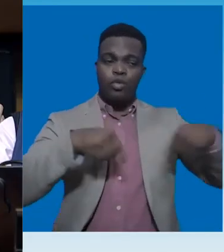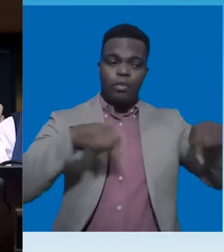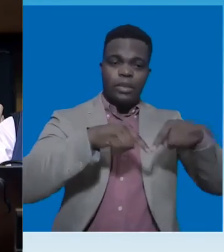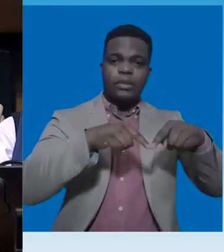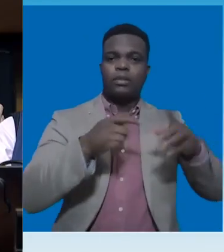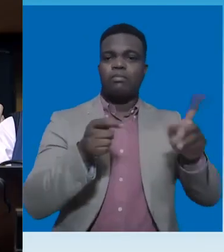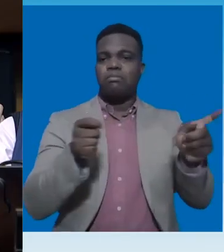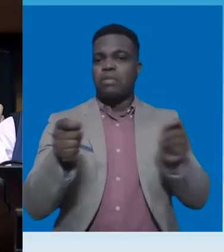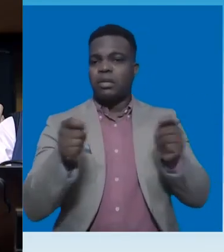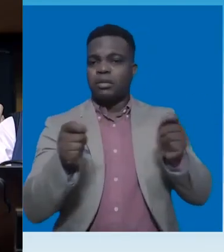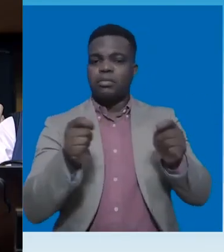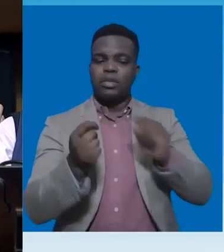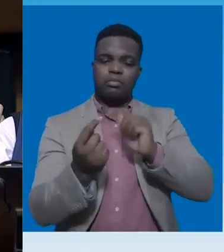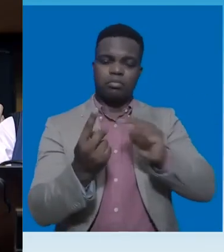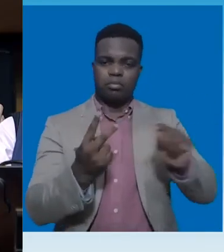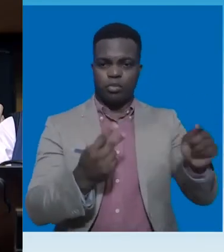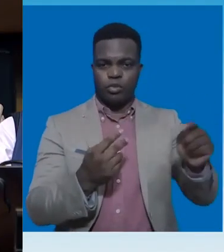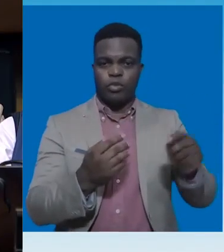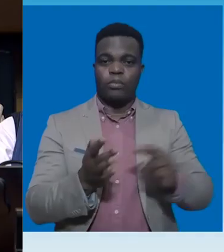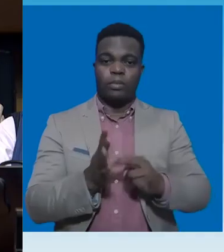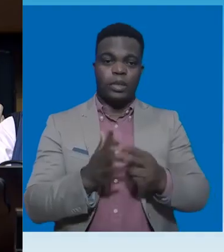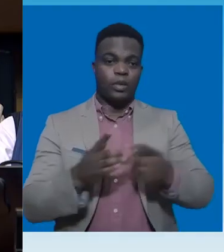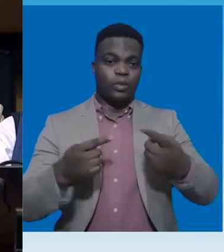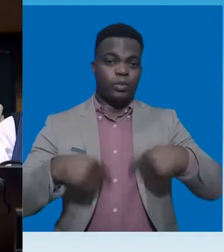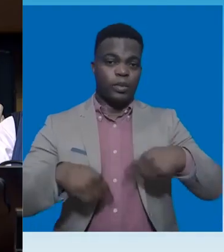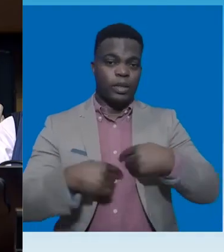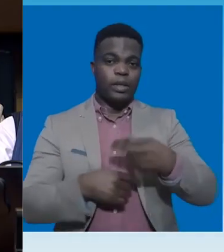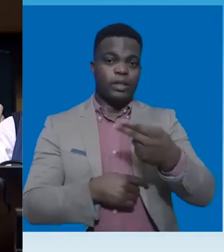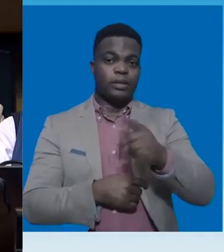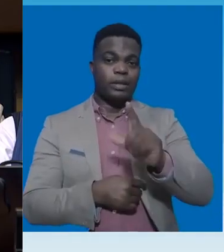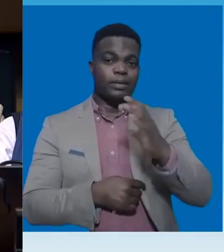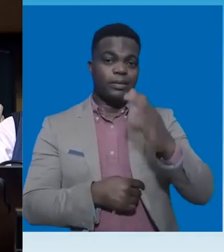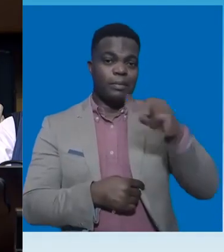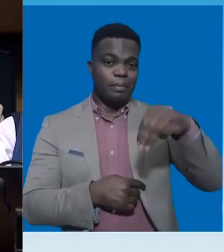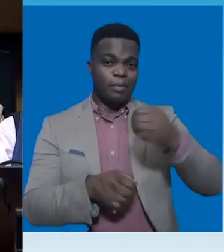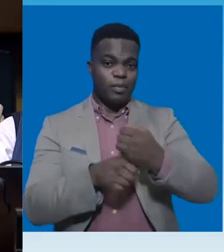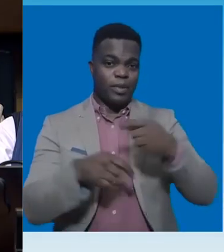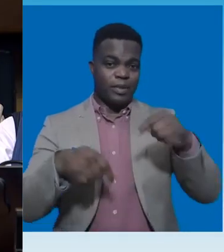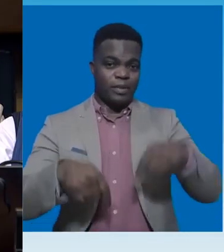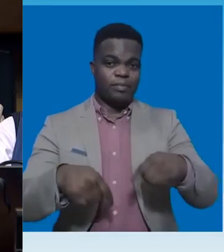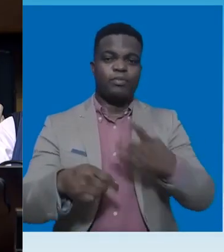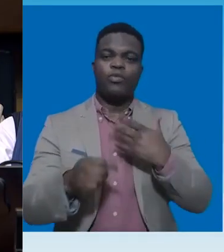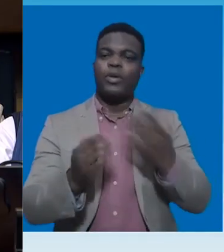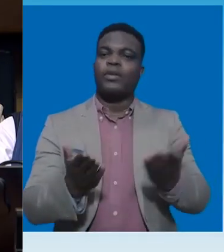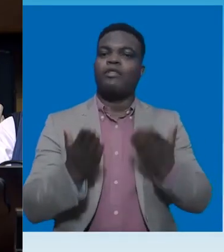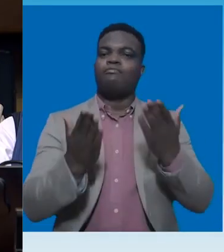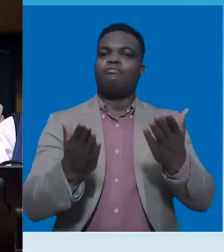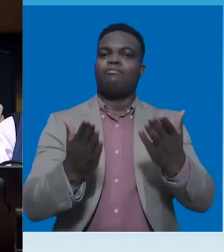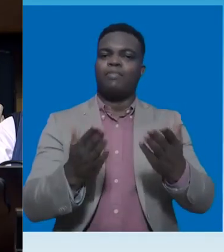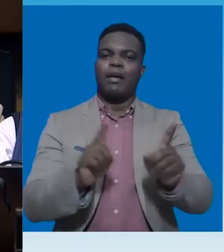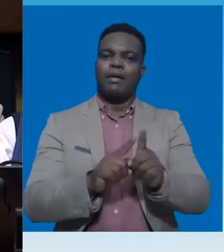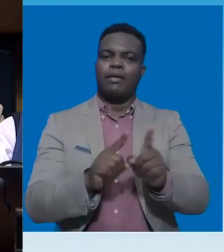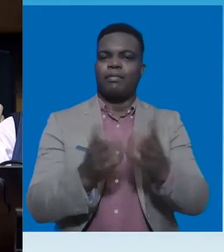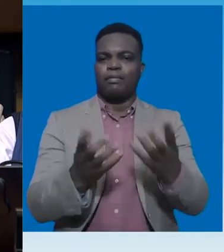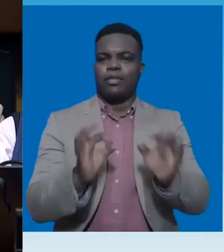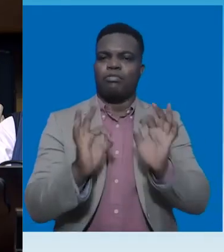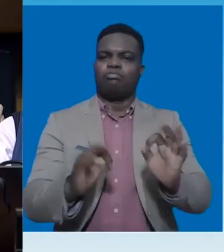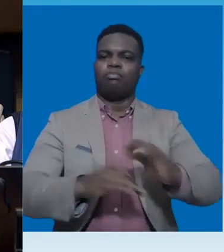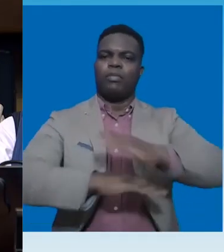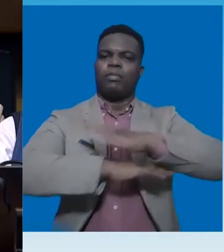provided a critical platform for developing common approaches across the UN